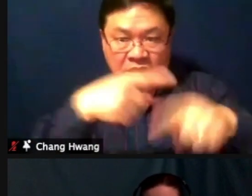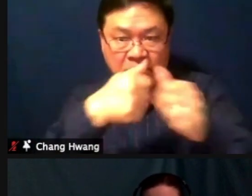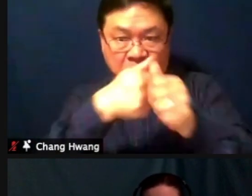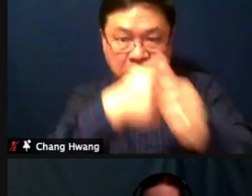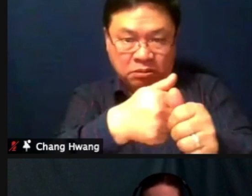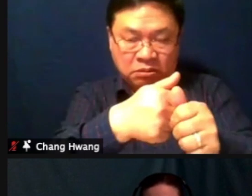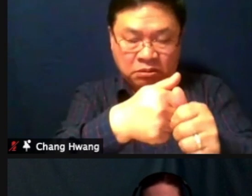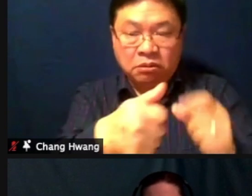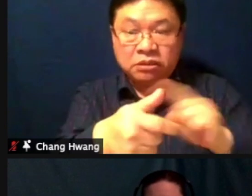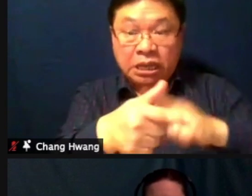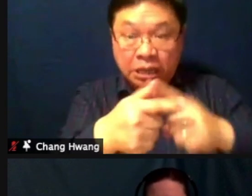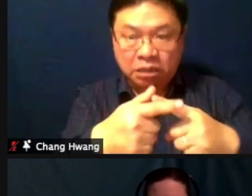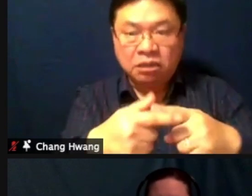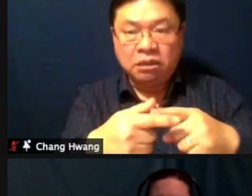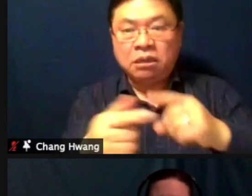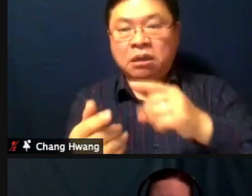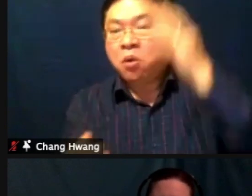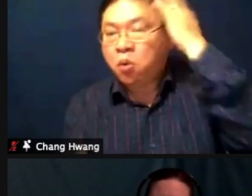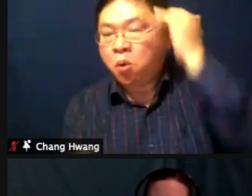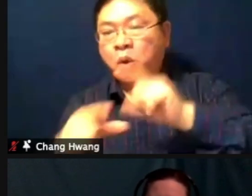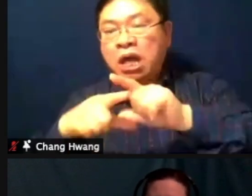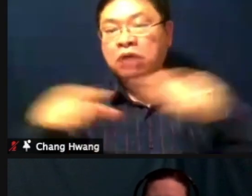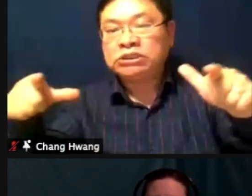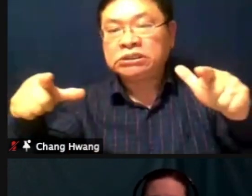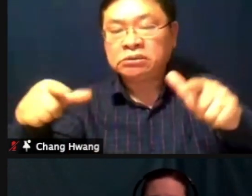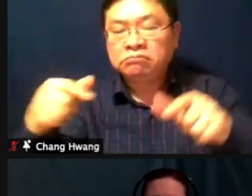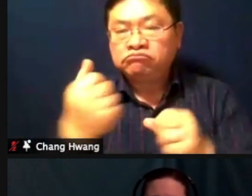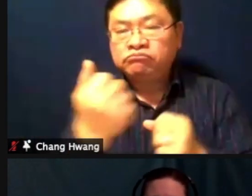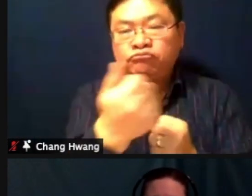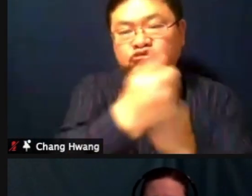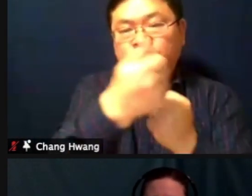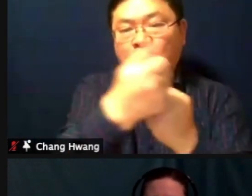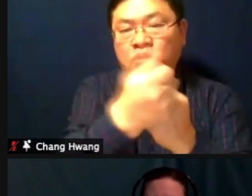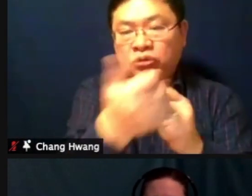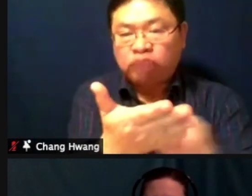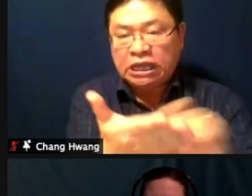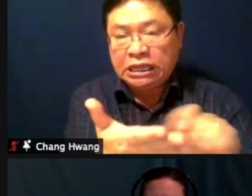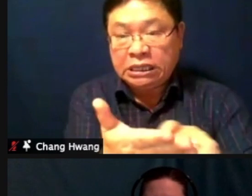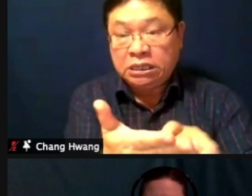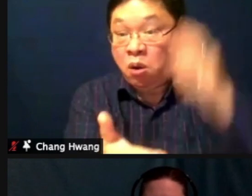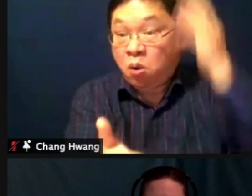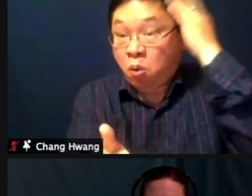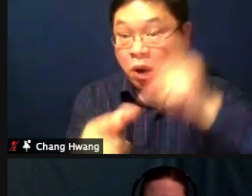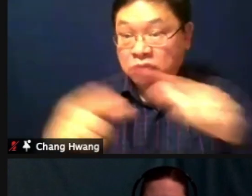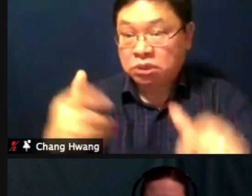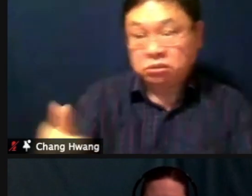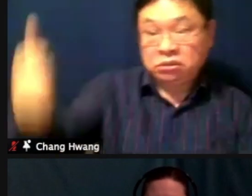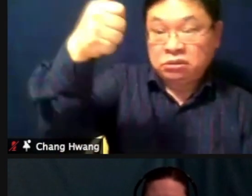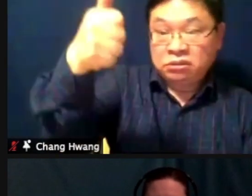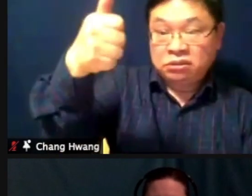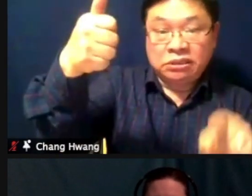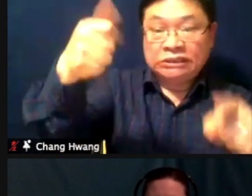I don't particularly care for some of the systems currently in sign language dictionaries.